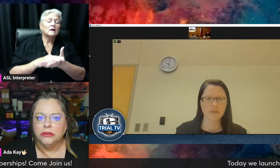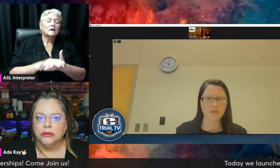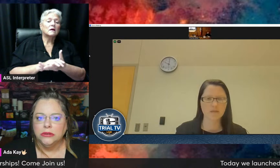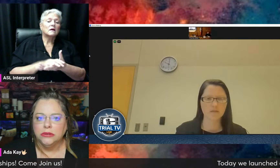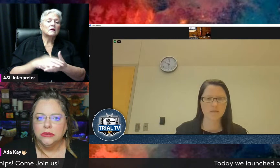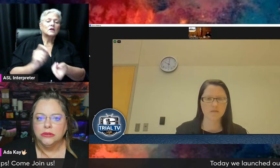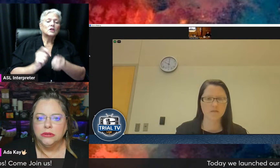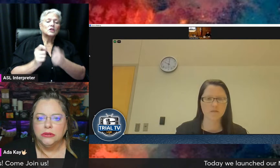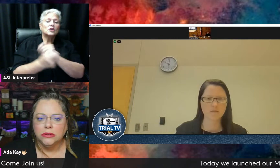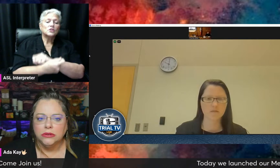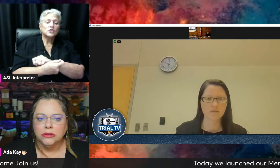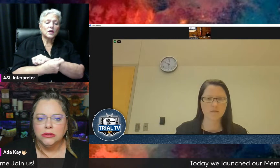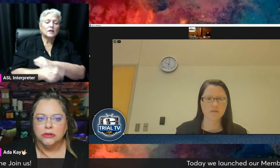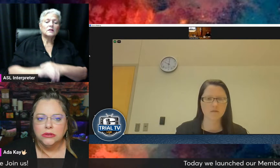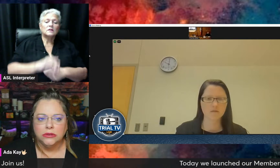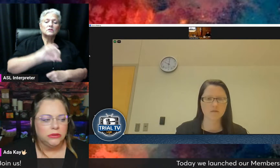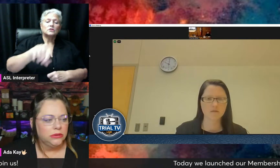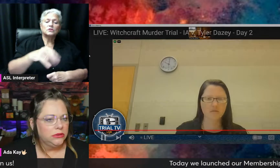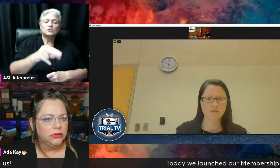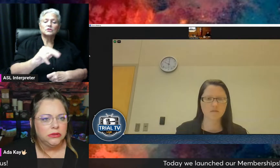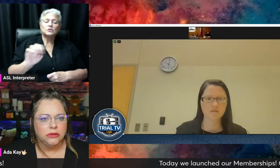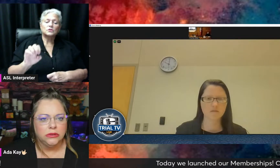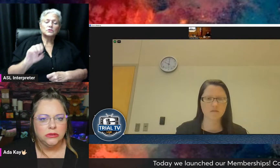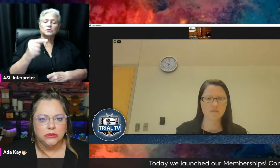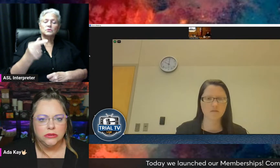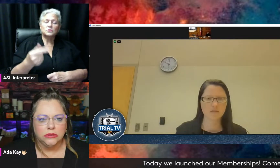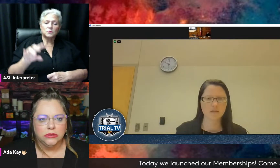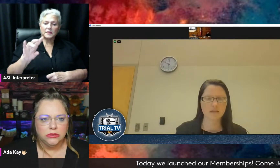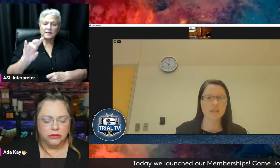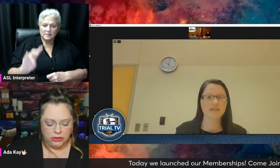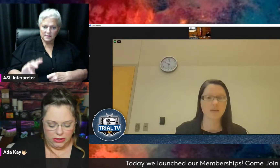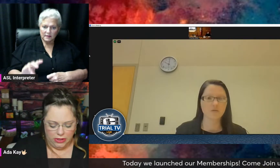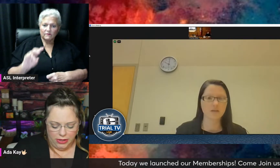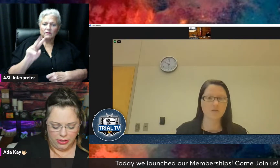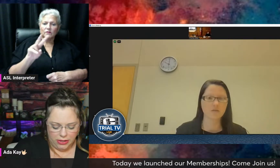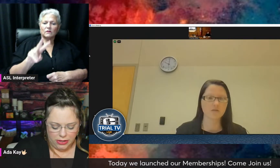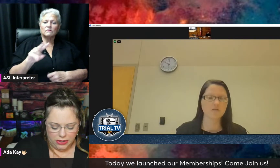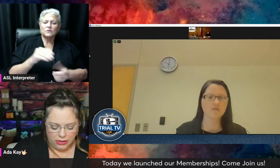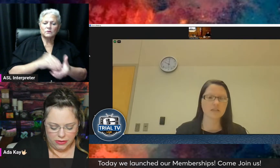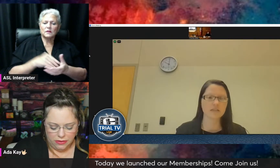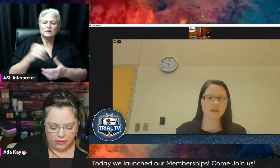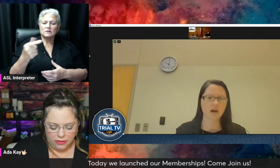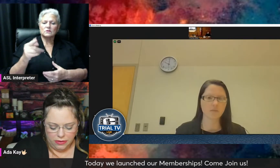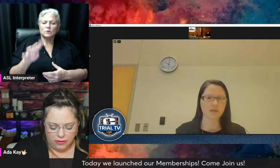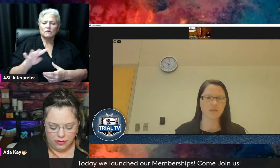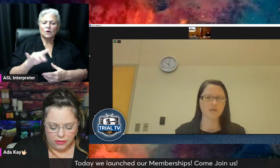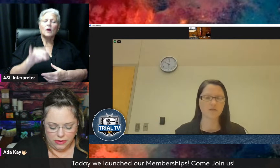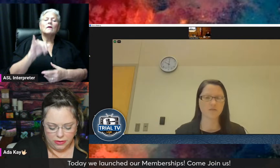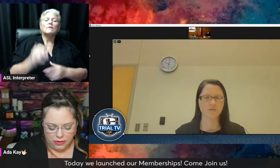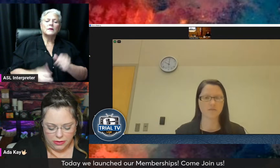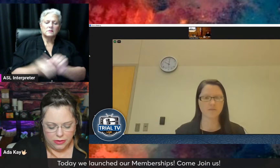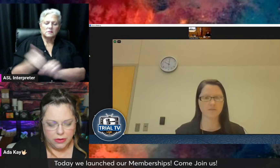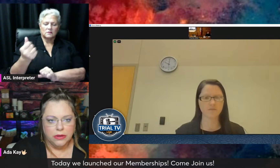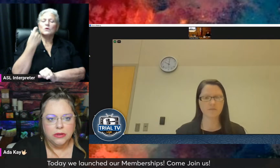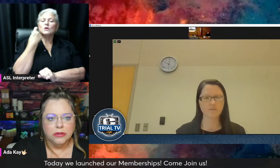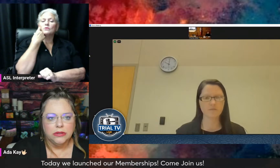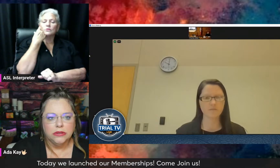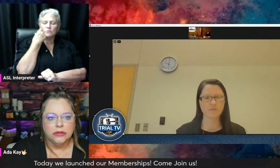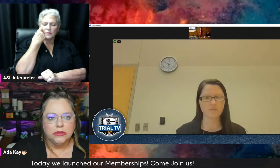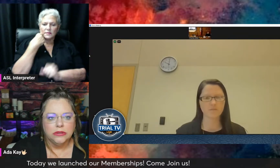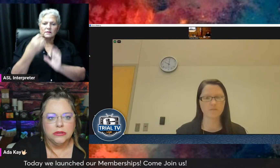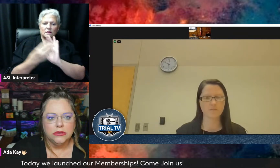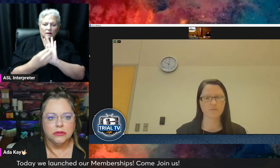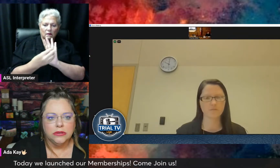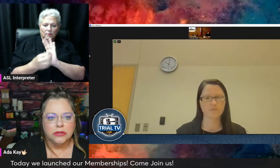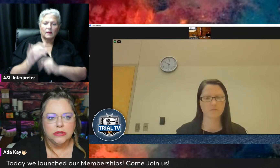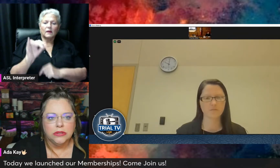Revised June 27th of 2024. Yes, that will be the most recent copy. And that would be